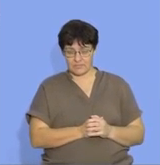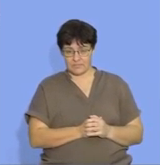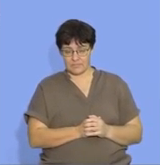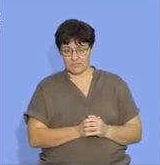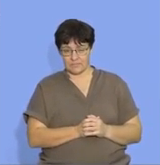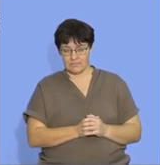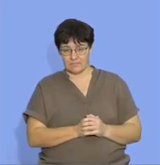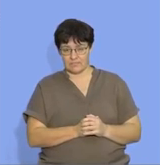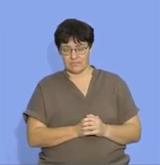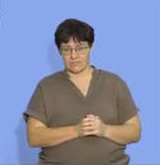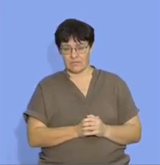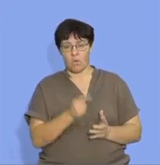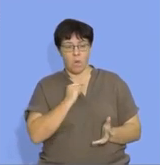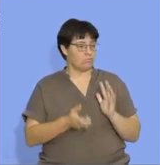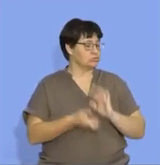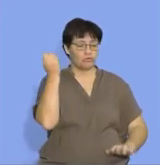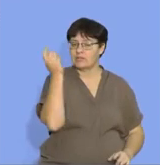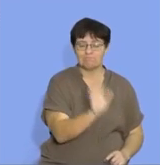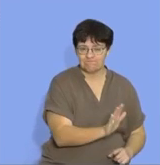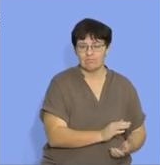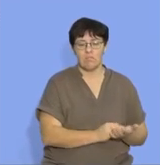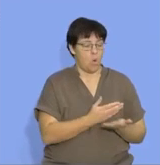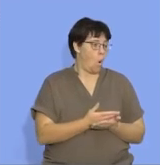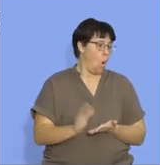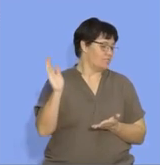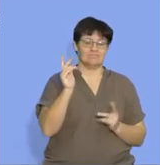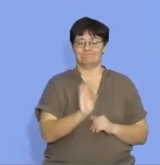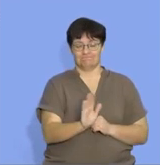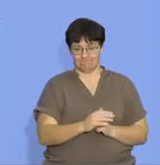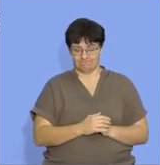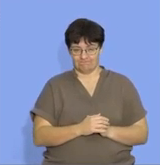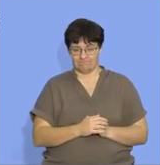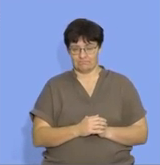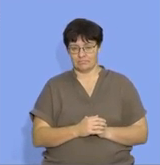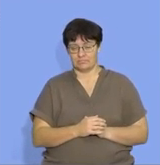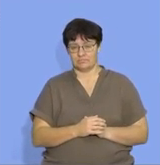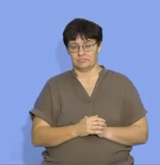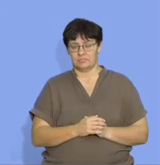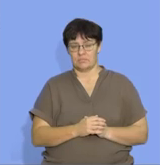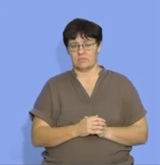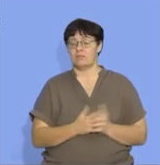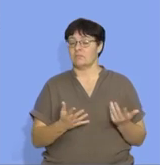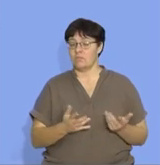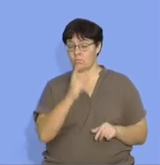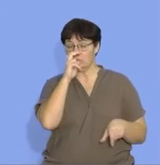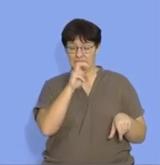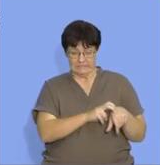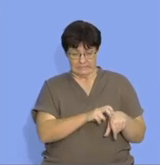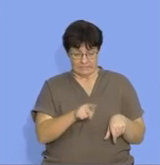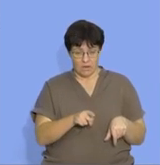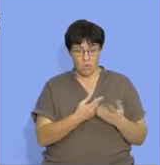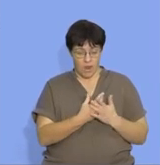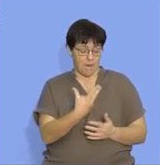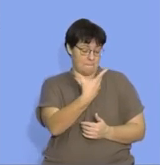We don't destroy them. We don't get rid of them. So if, for example, when we need them, so when we get a